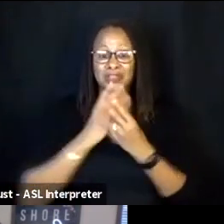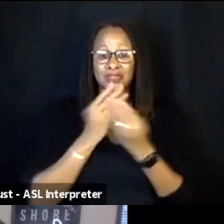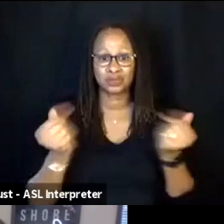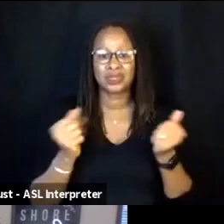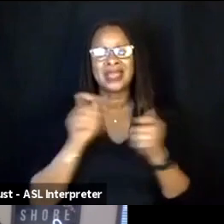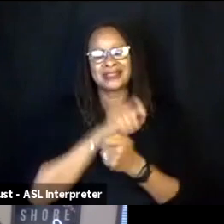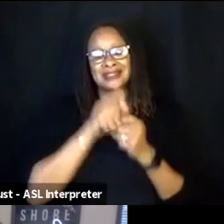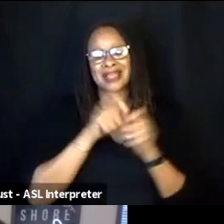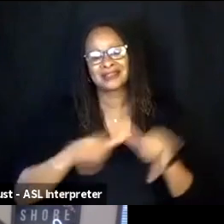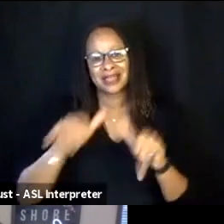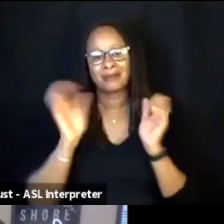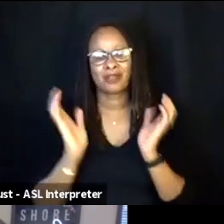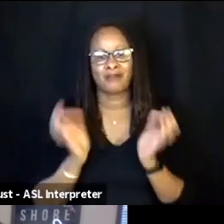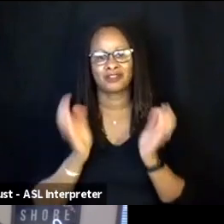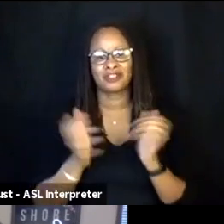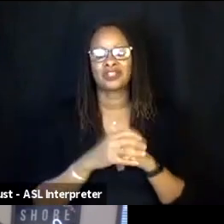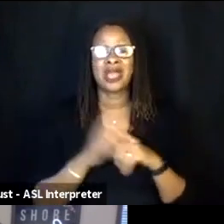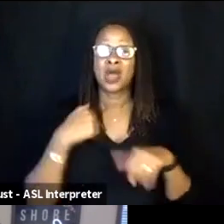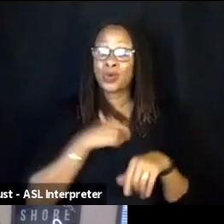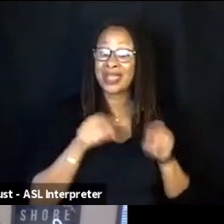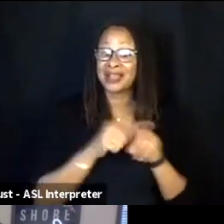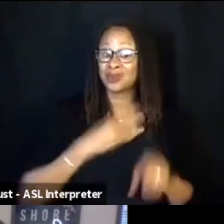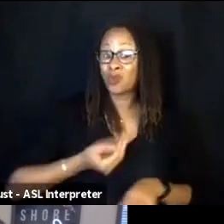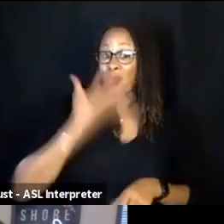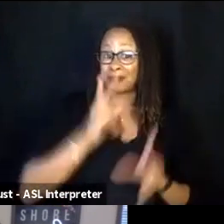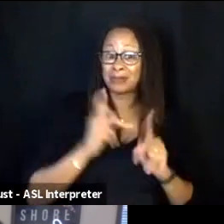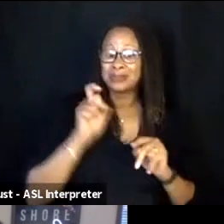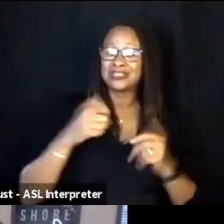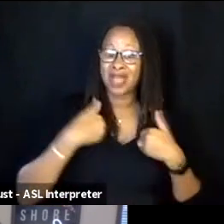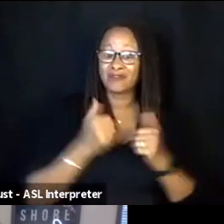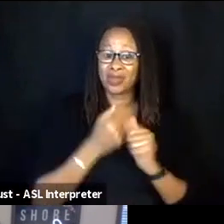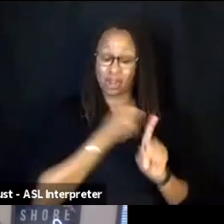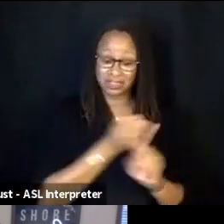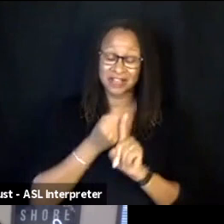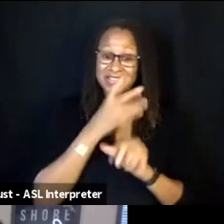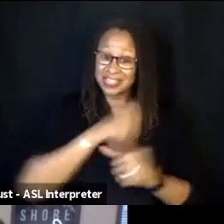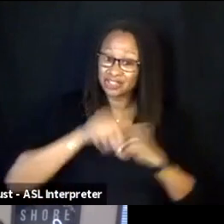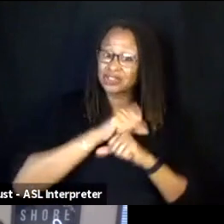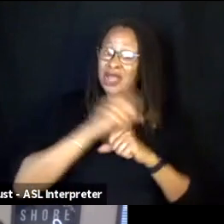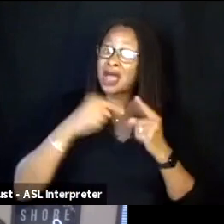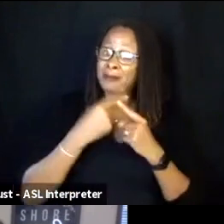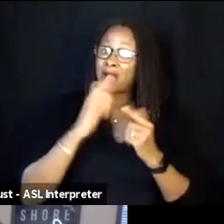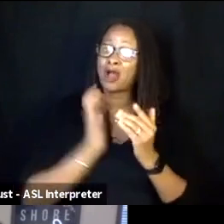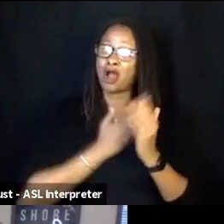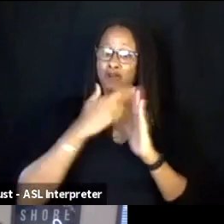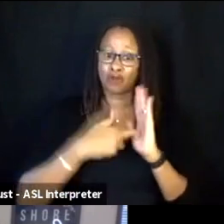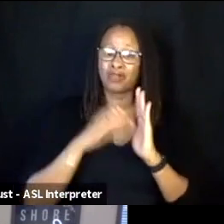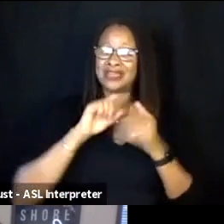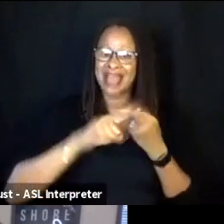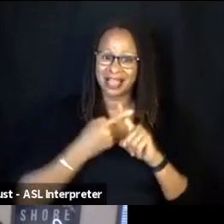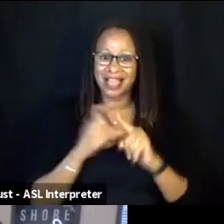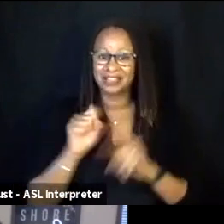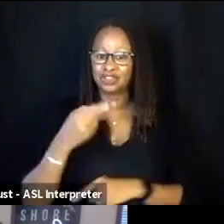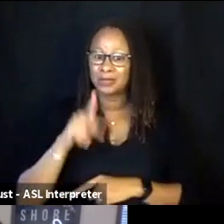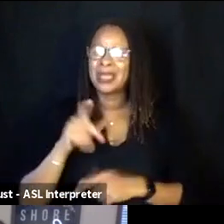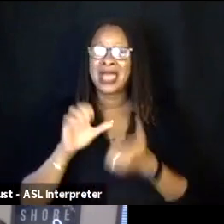that we all as white people need to be having with ourselves and with each other about our role in allyship, or however you